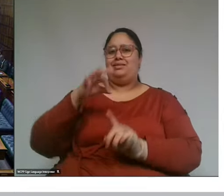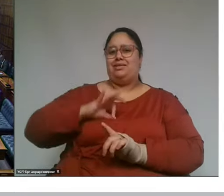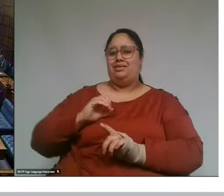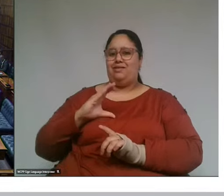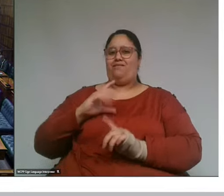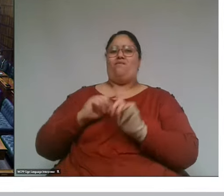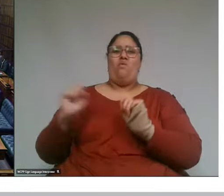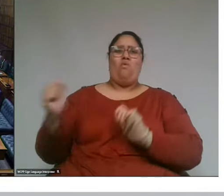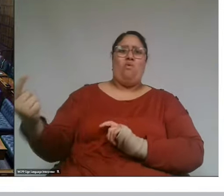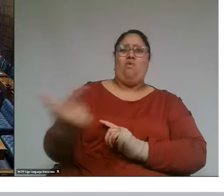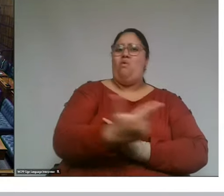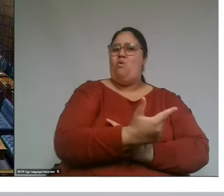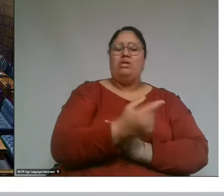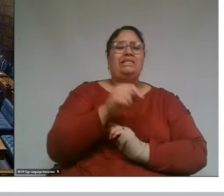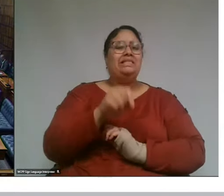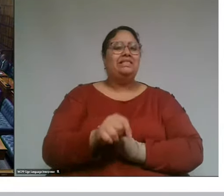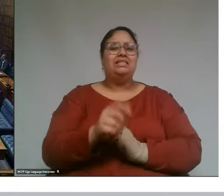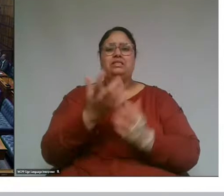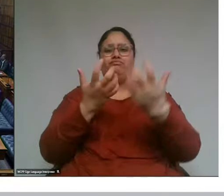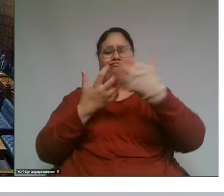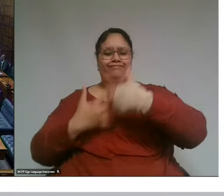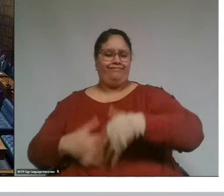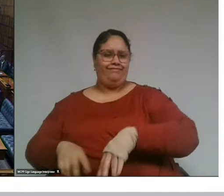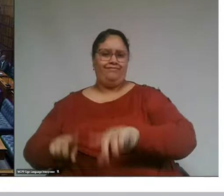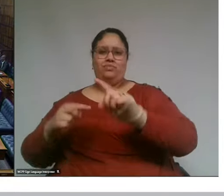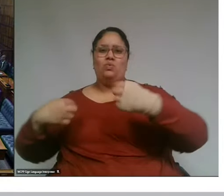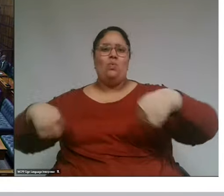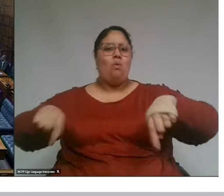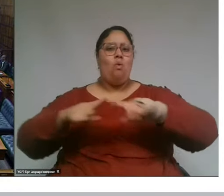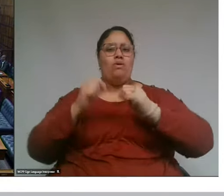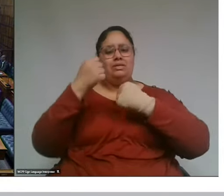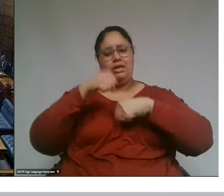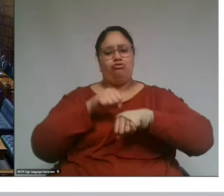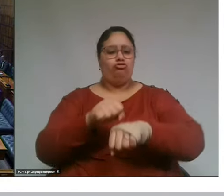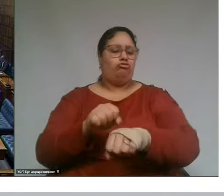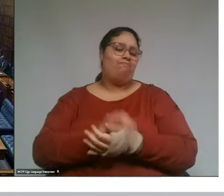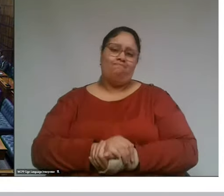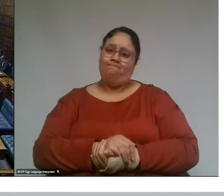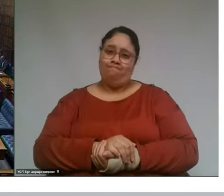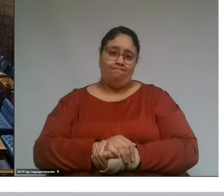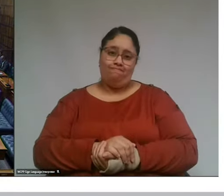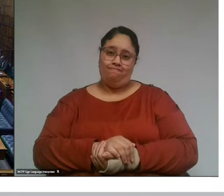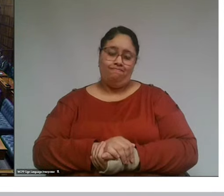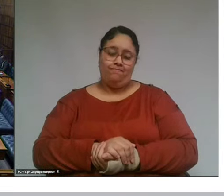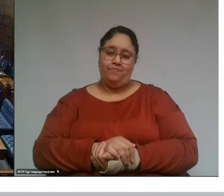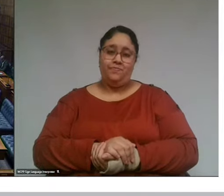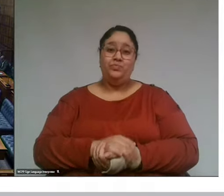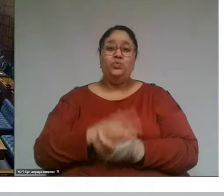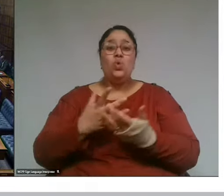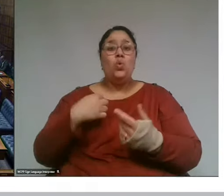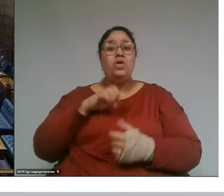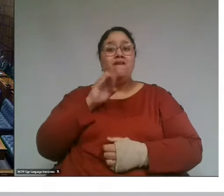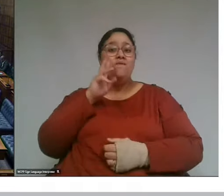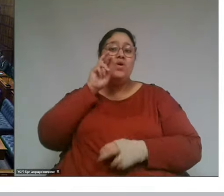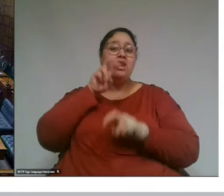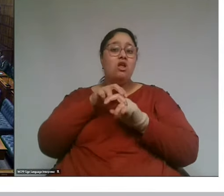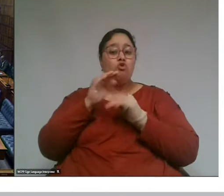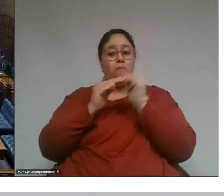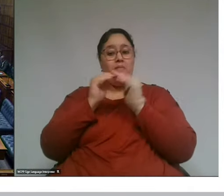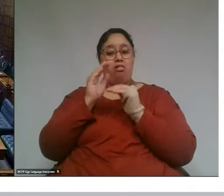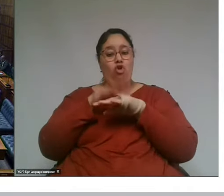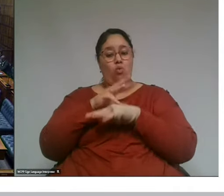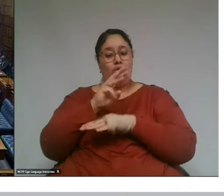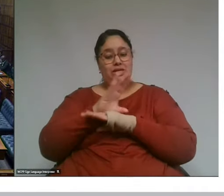across the board which is not really nuanced in terms of the strategy and if we're going to really work to build on the